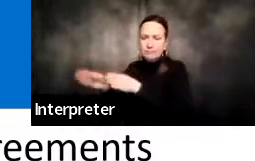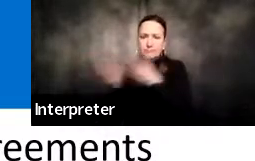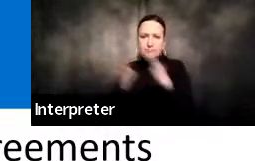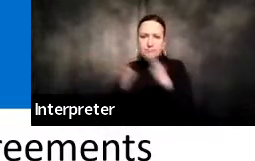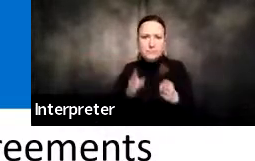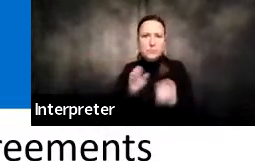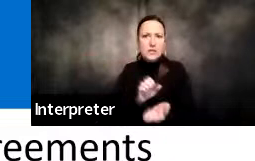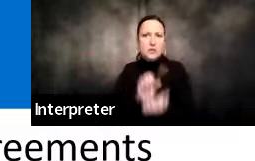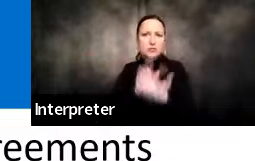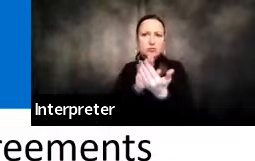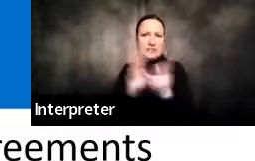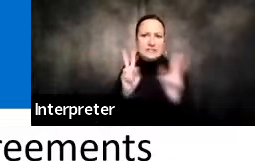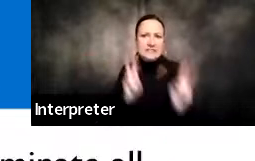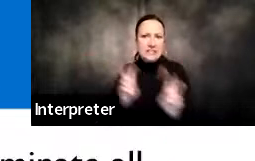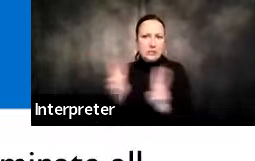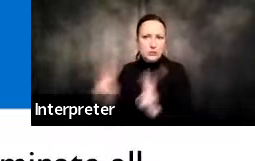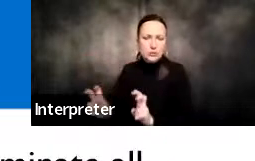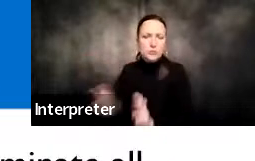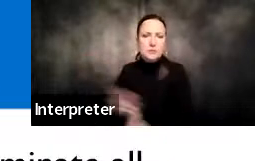pipes.